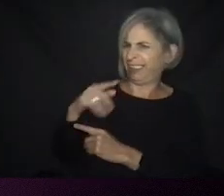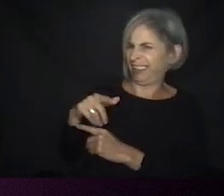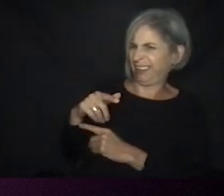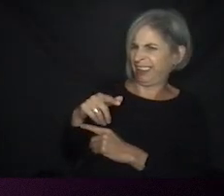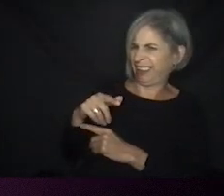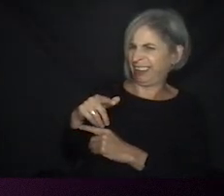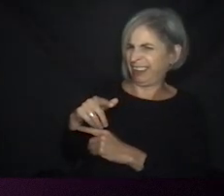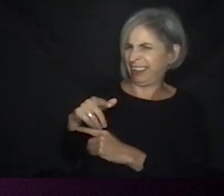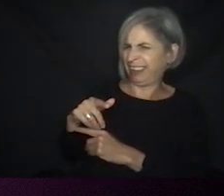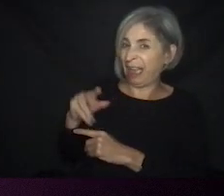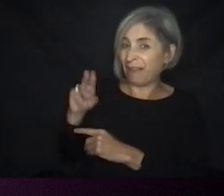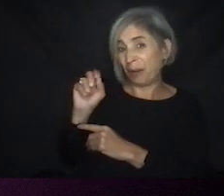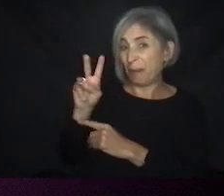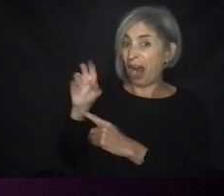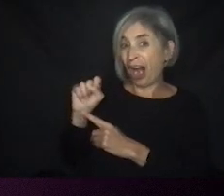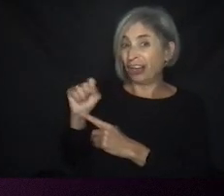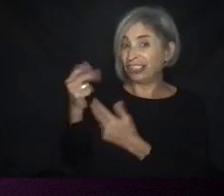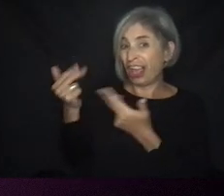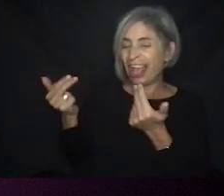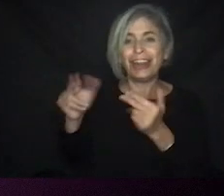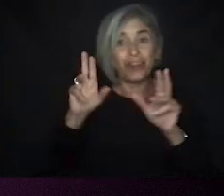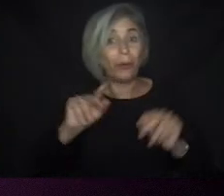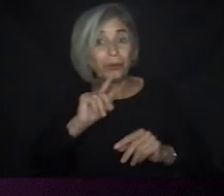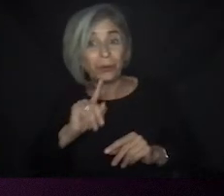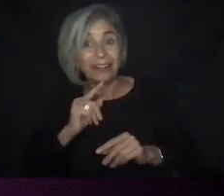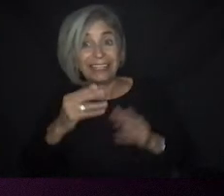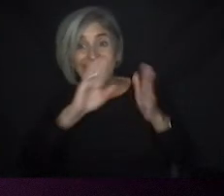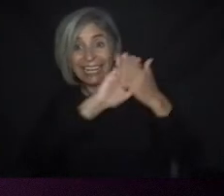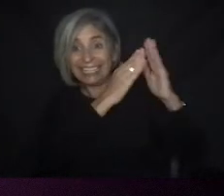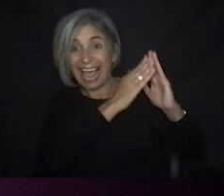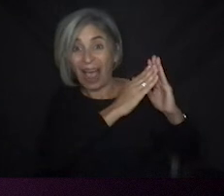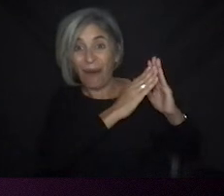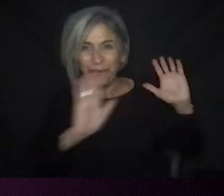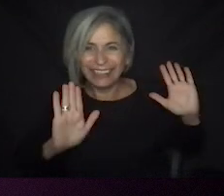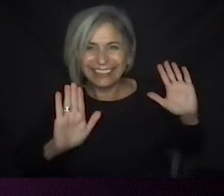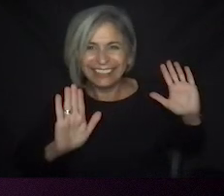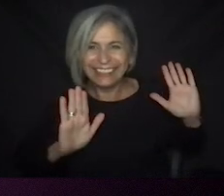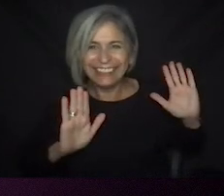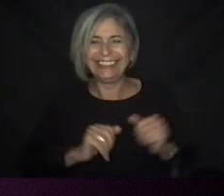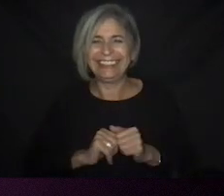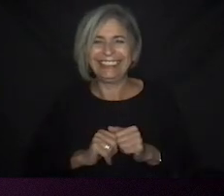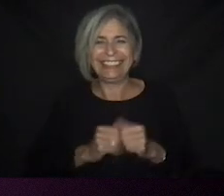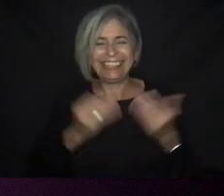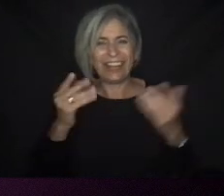whatever. I'm from Mars. I'm like, no, it's actually a town.